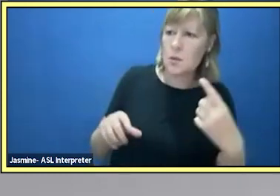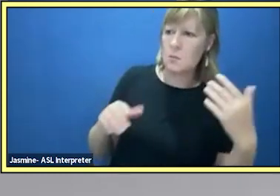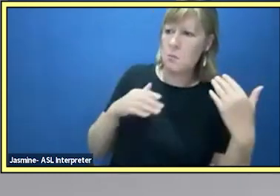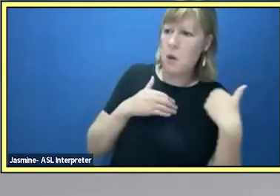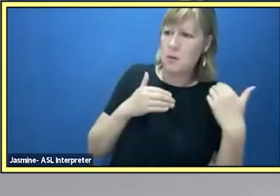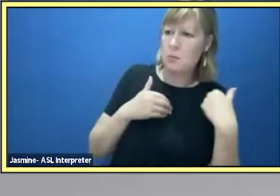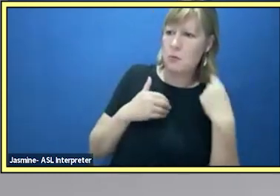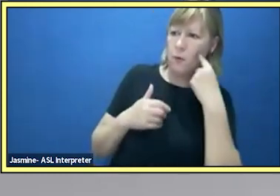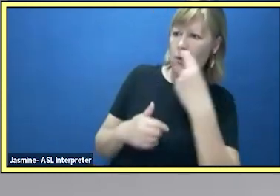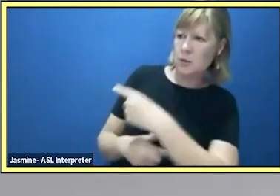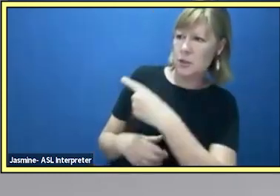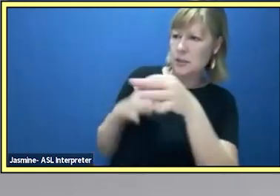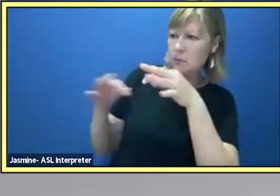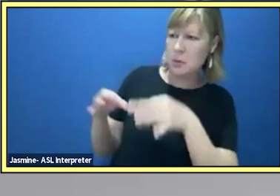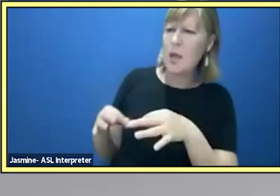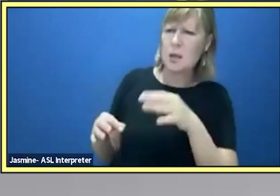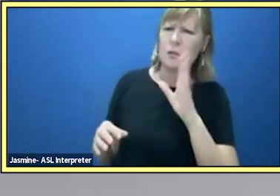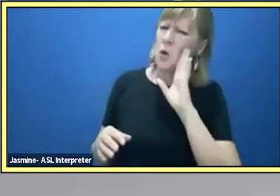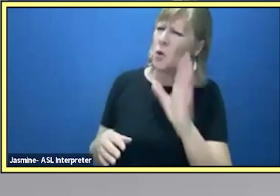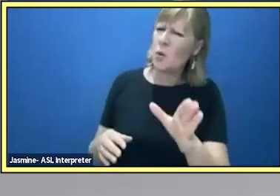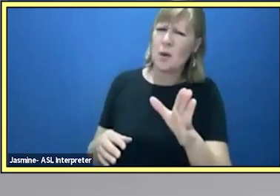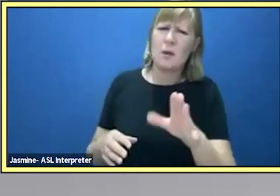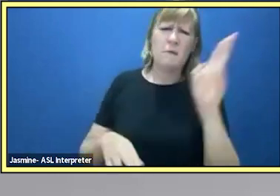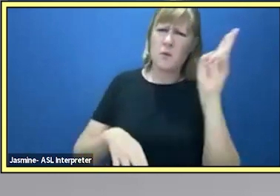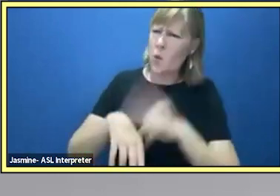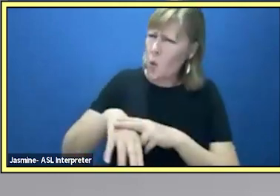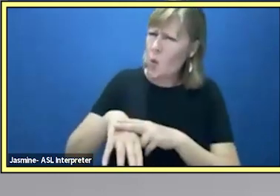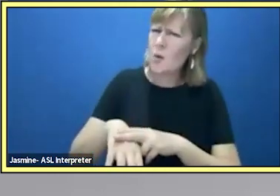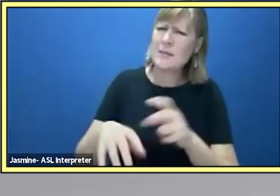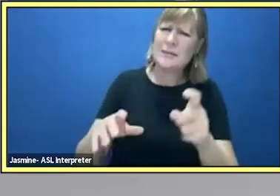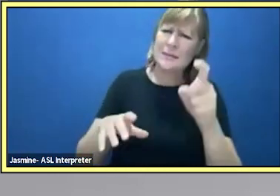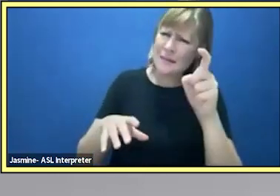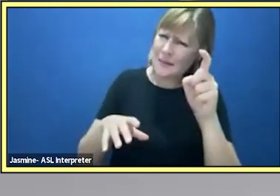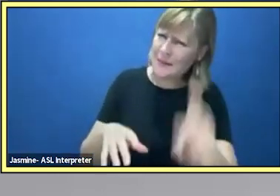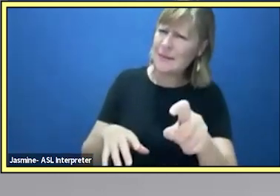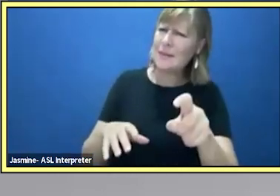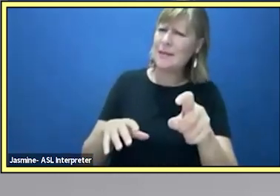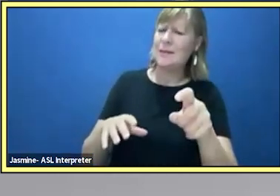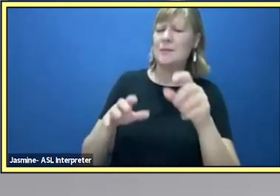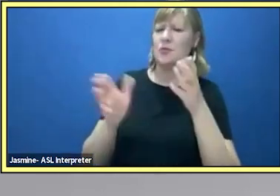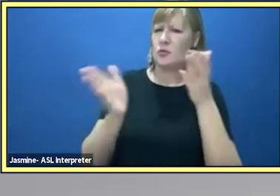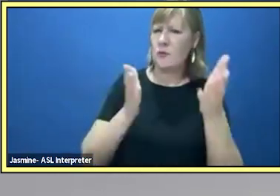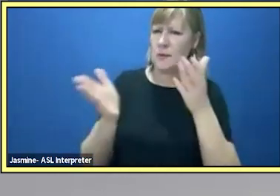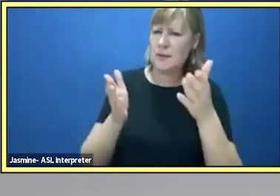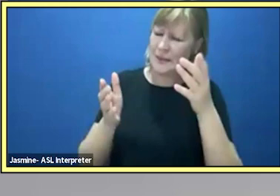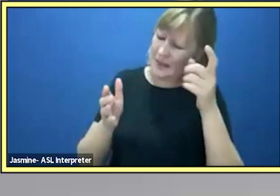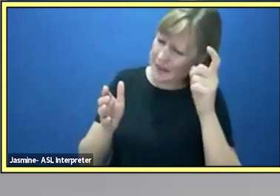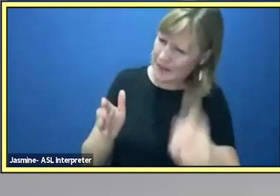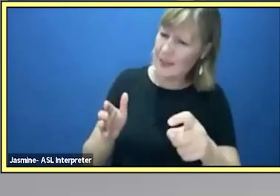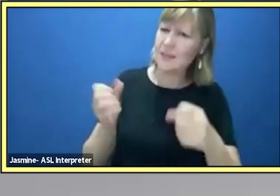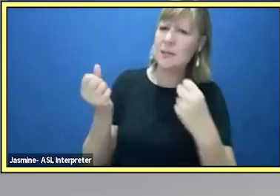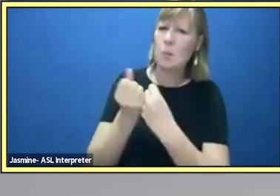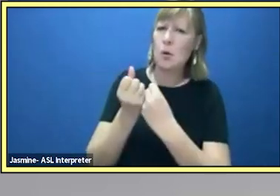of services, as Brenda was saying. But I really want to stress that point because I don't want everybody to think, oh my gosh, my job is going to